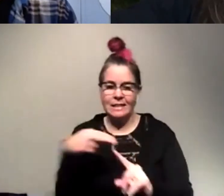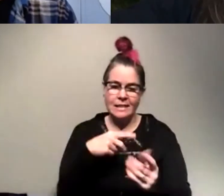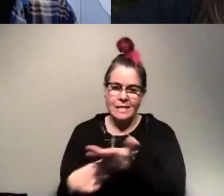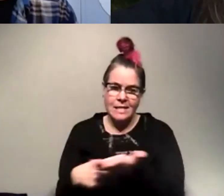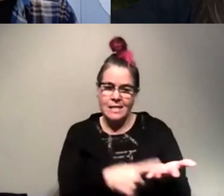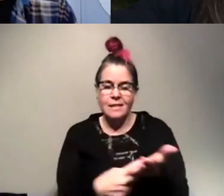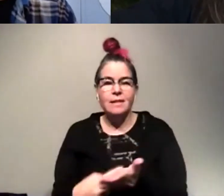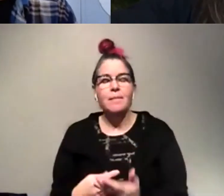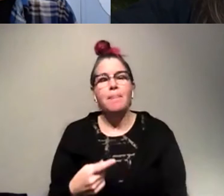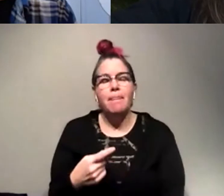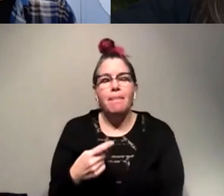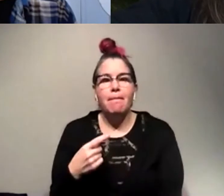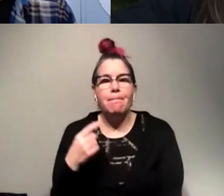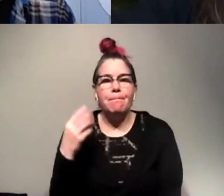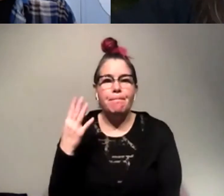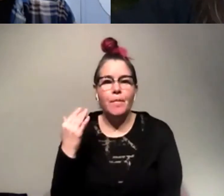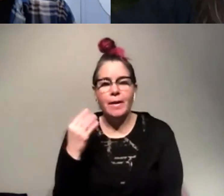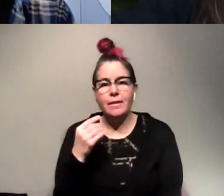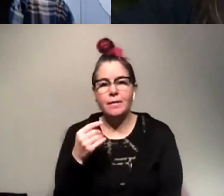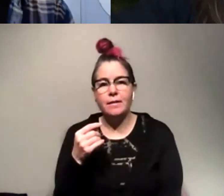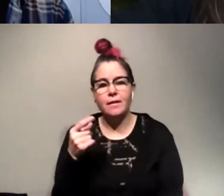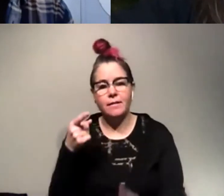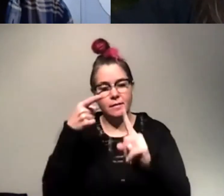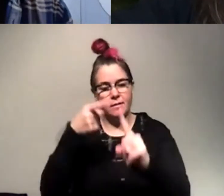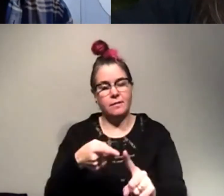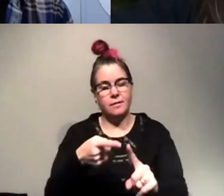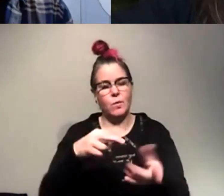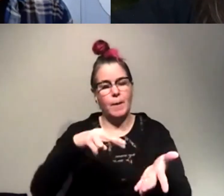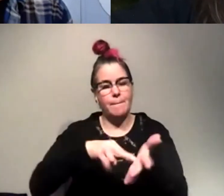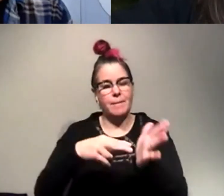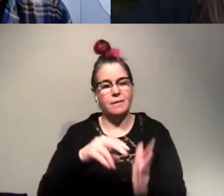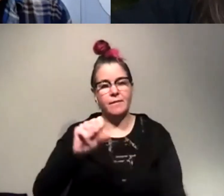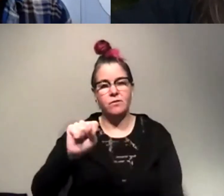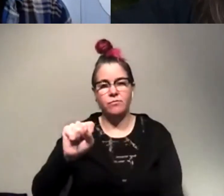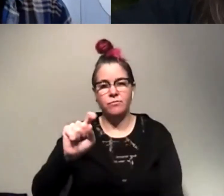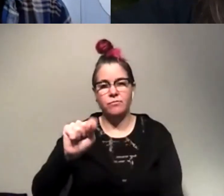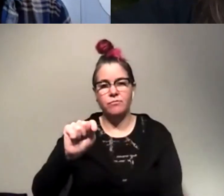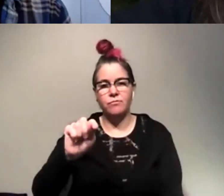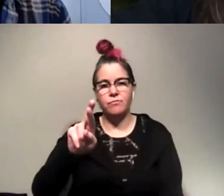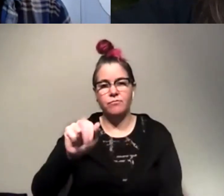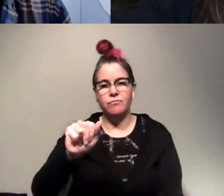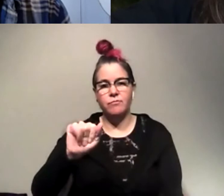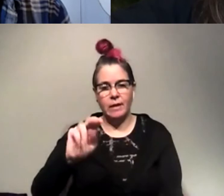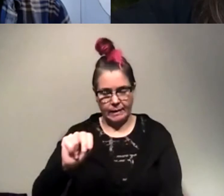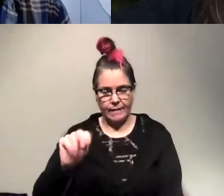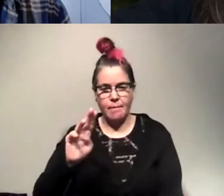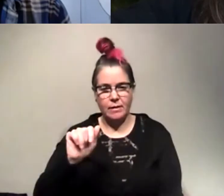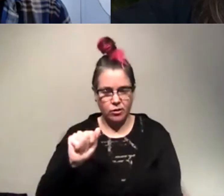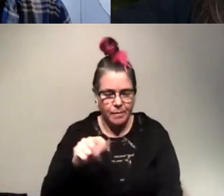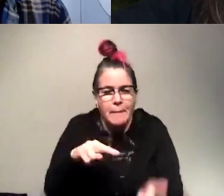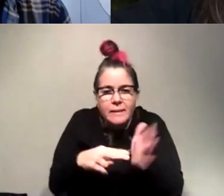Because it comes down to, what is the definition of a strain of bacteria? And I think that's something